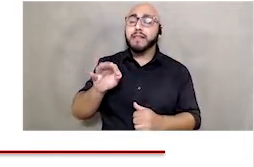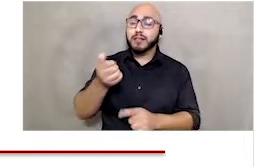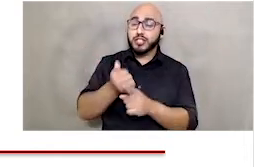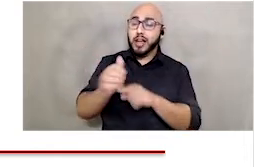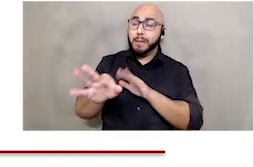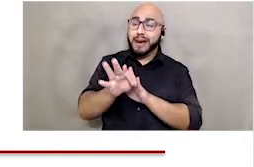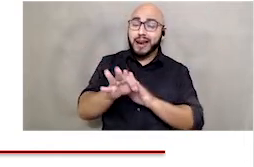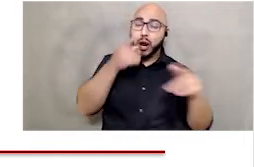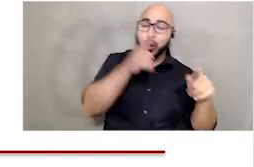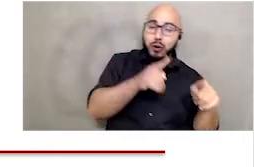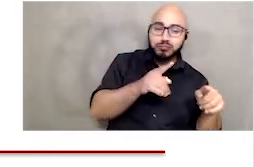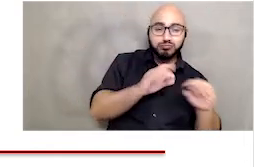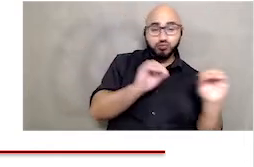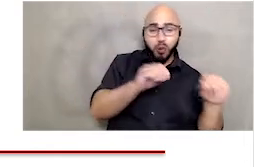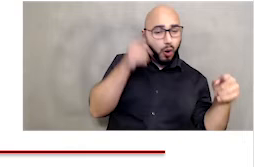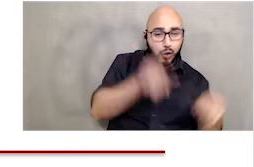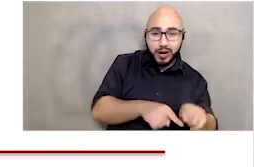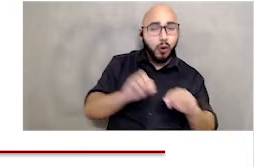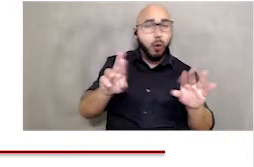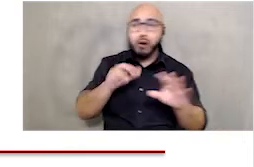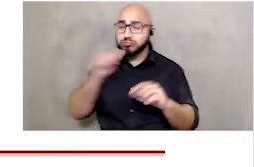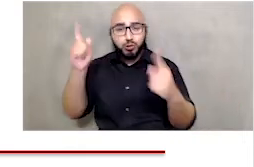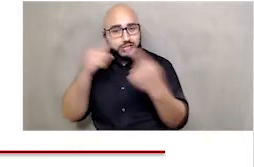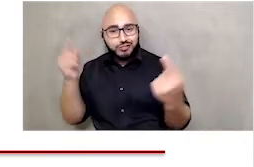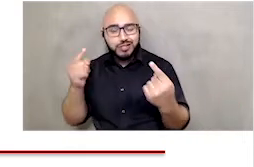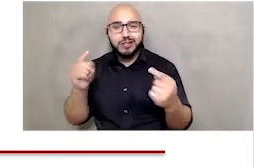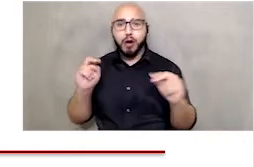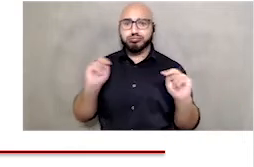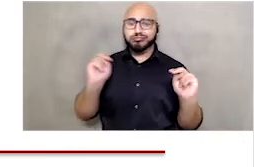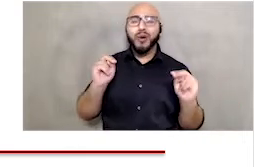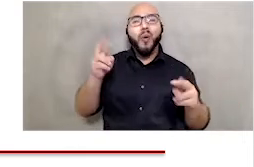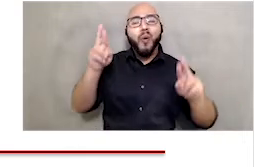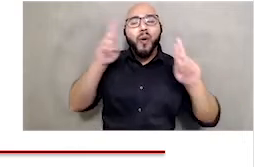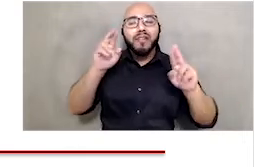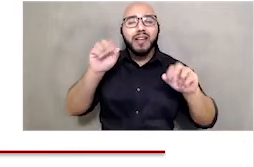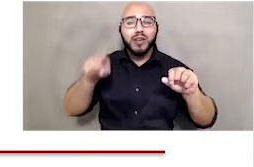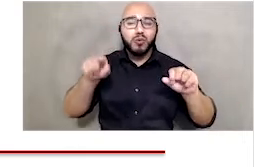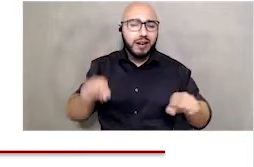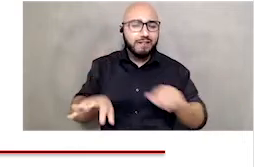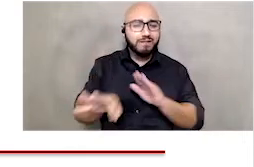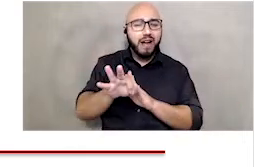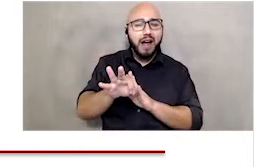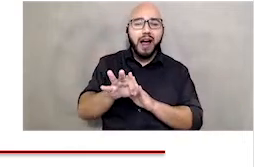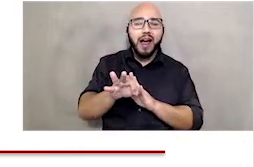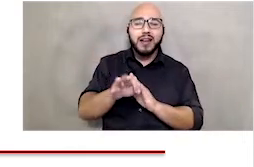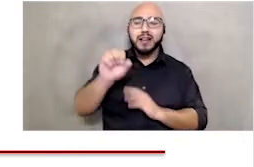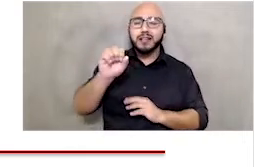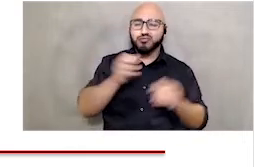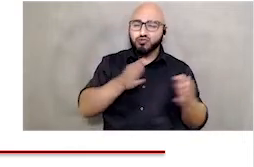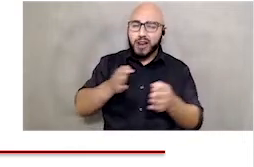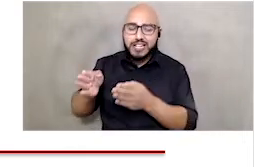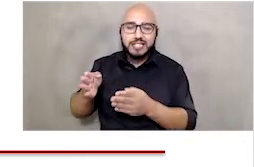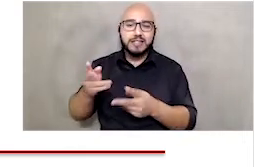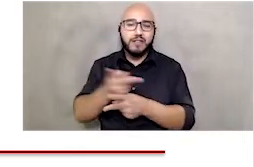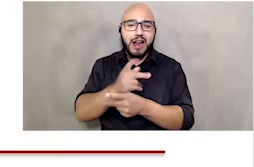I hope you can also find some additional tips or some strategies to help cope with the stress that deals with cultural